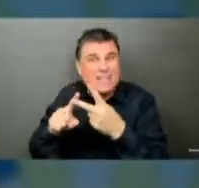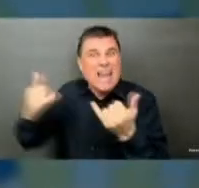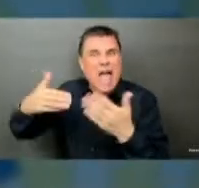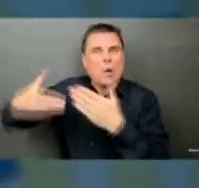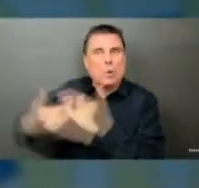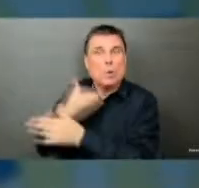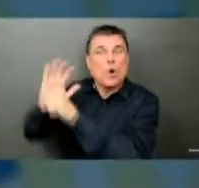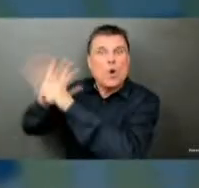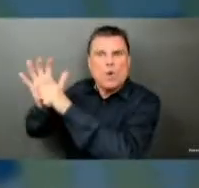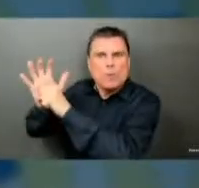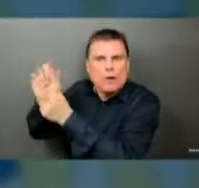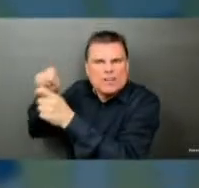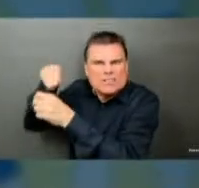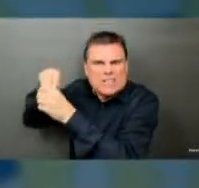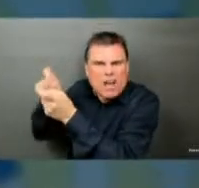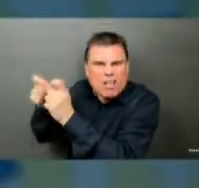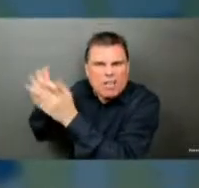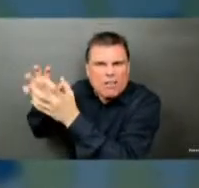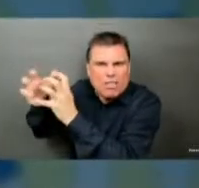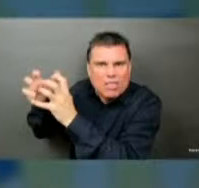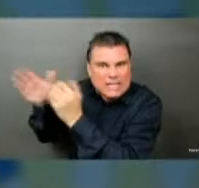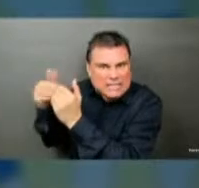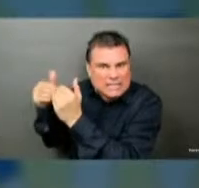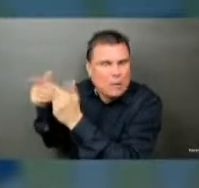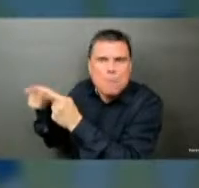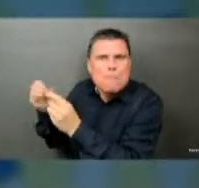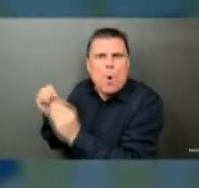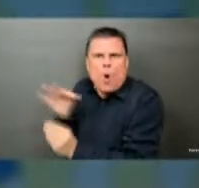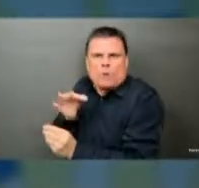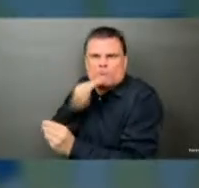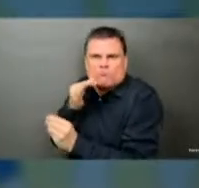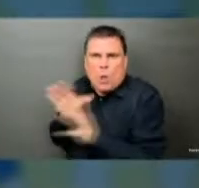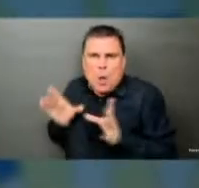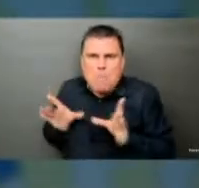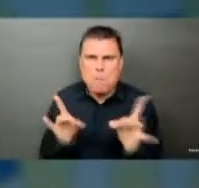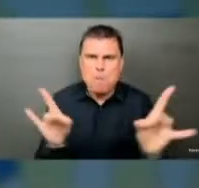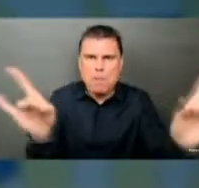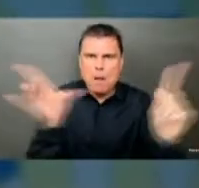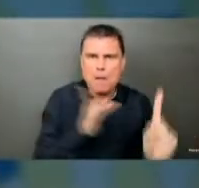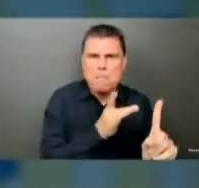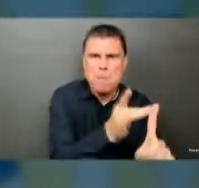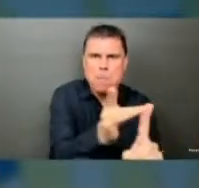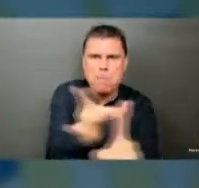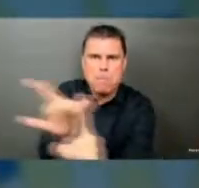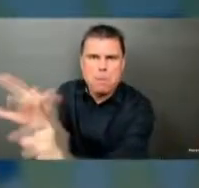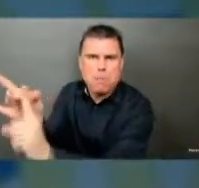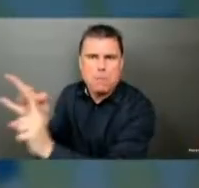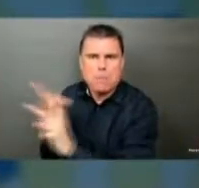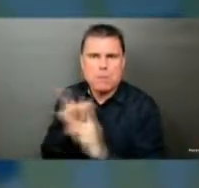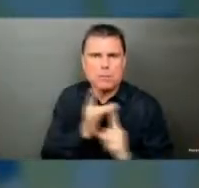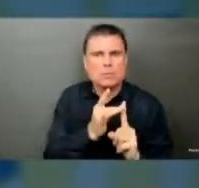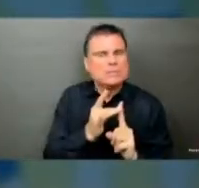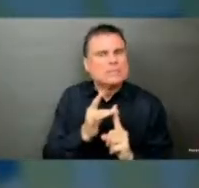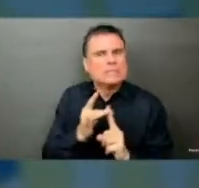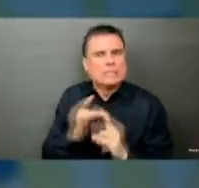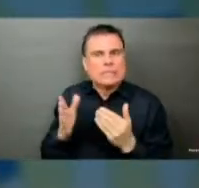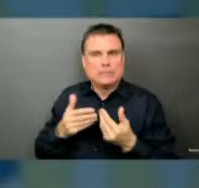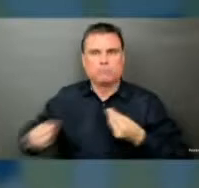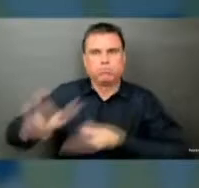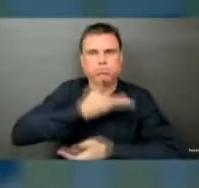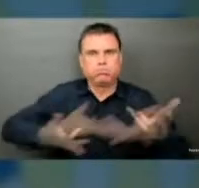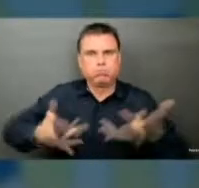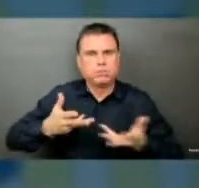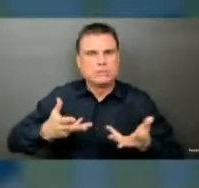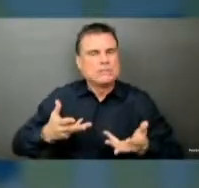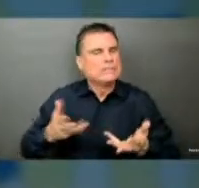the strain of the virus that we've seen circulating for the most part so far in our communities. And with more infectious,